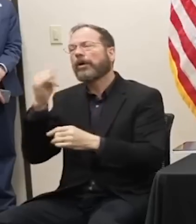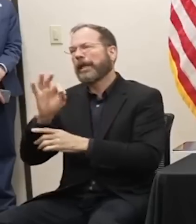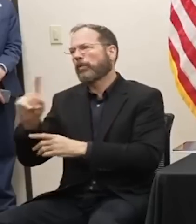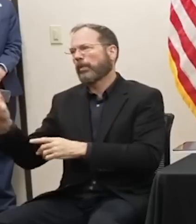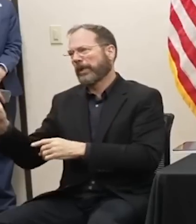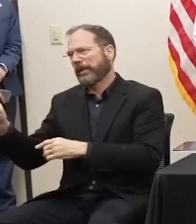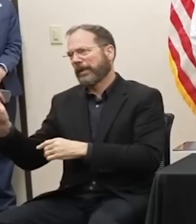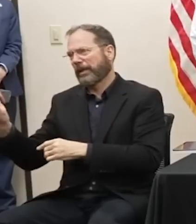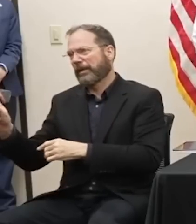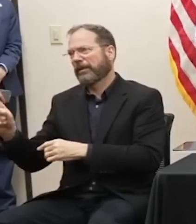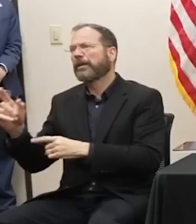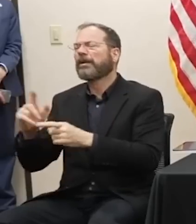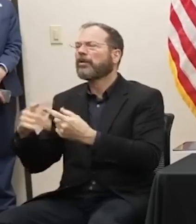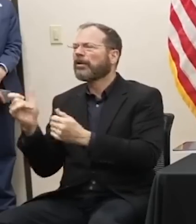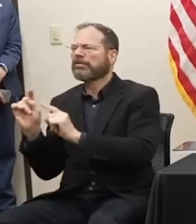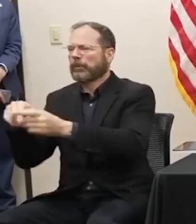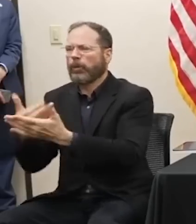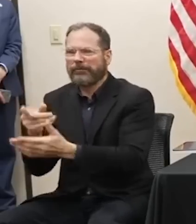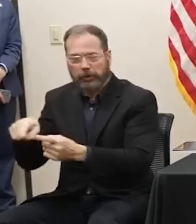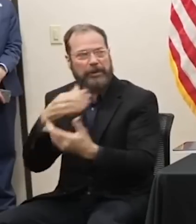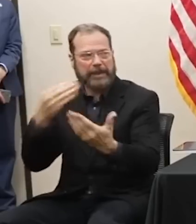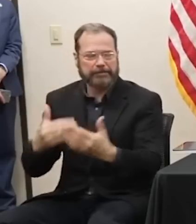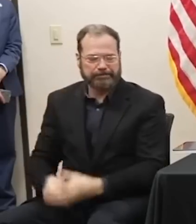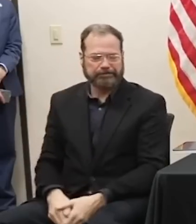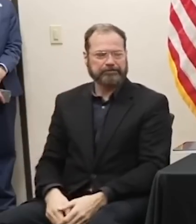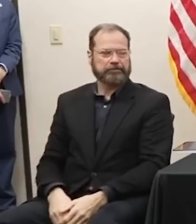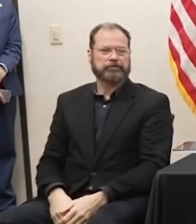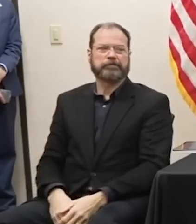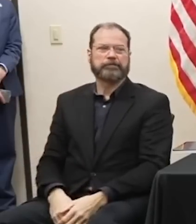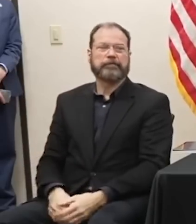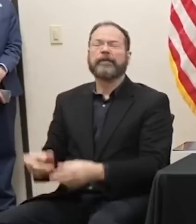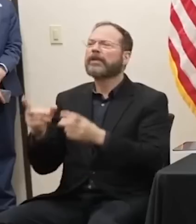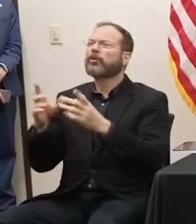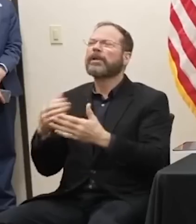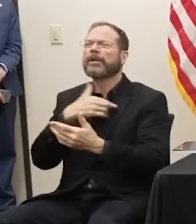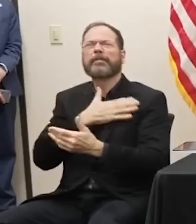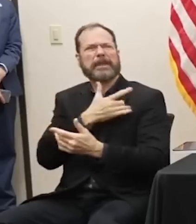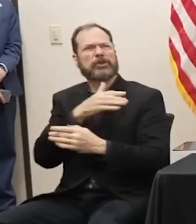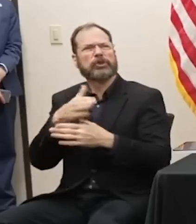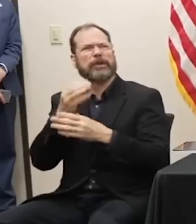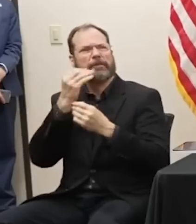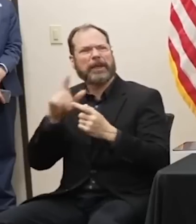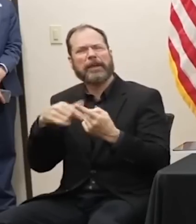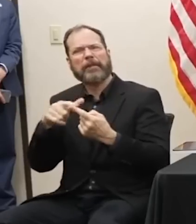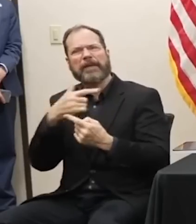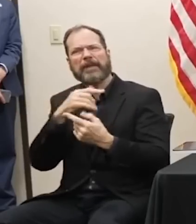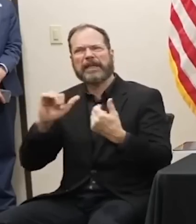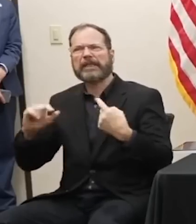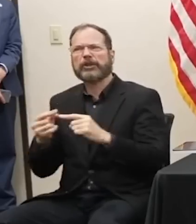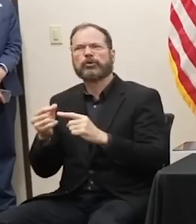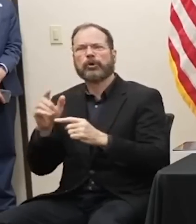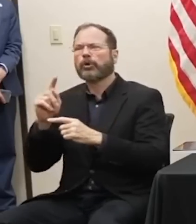911 so local responders can get to you. Thank you. Director, would you please also share information about the injured